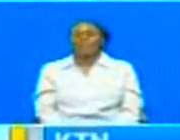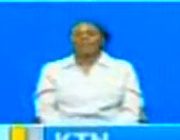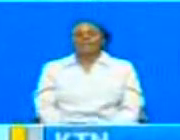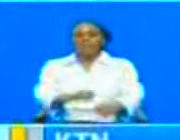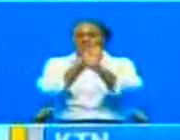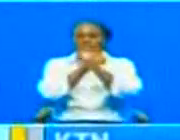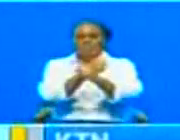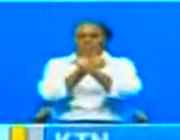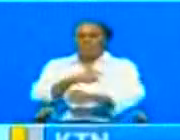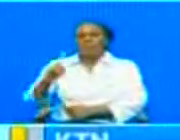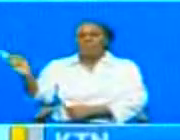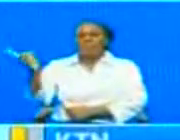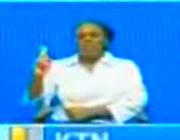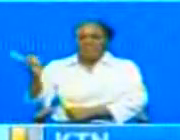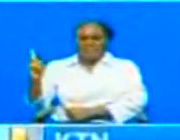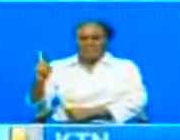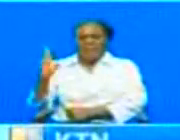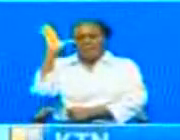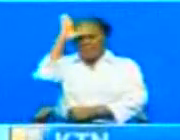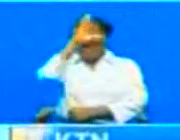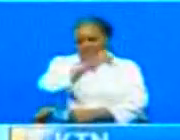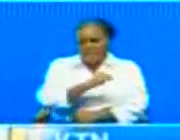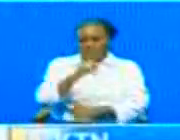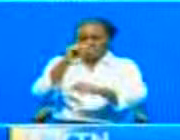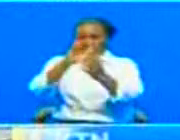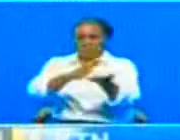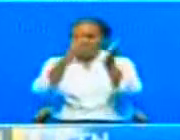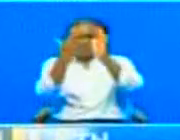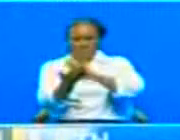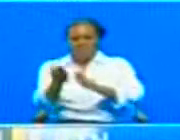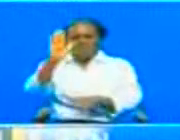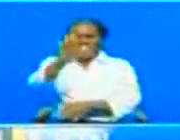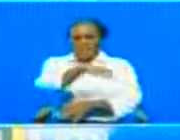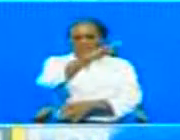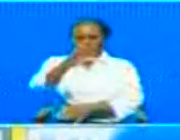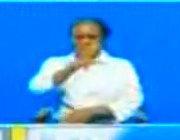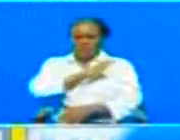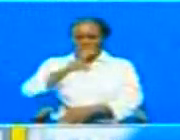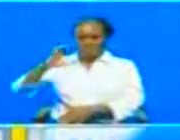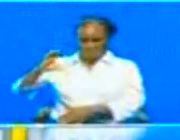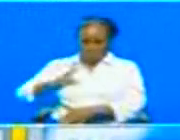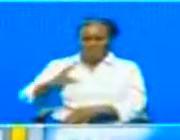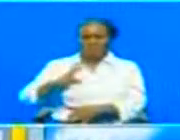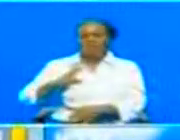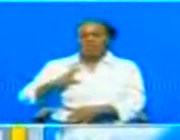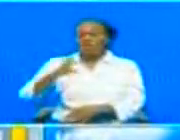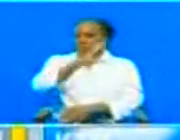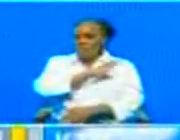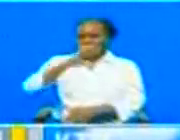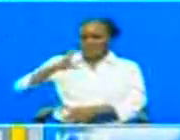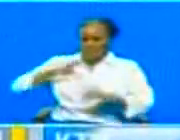Right, Defence Principal Secretary Mutea Iringo skipped a summon to appear before the Parliamentary Powers and Privileges Committee. The committee